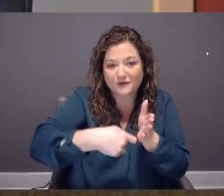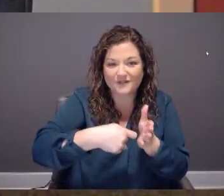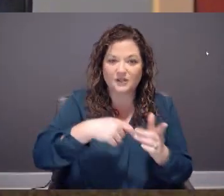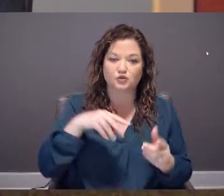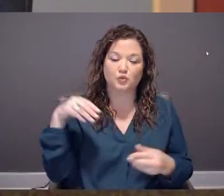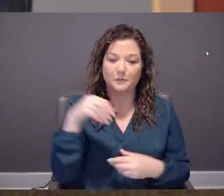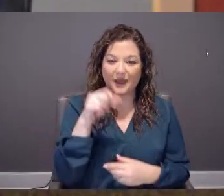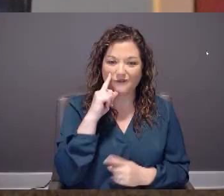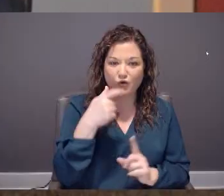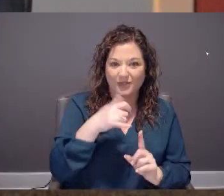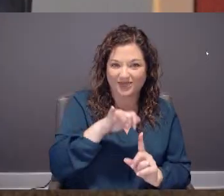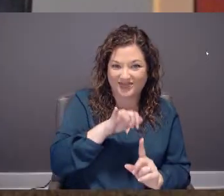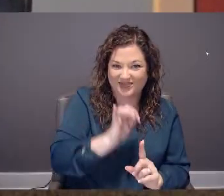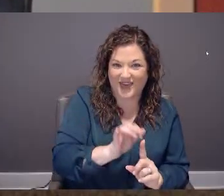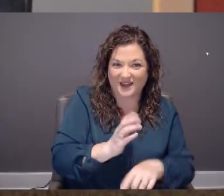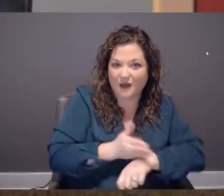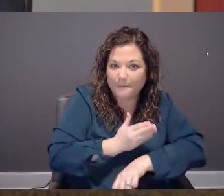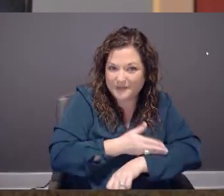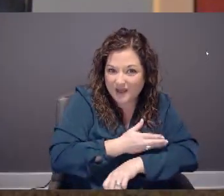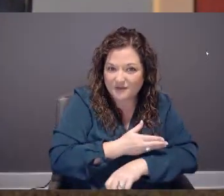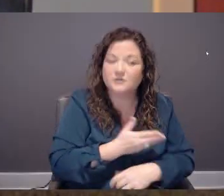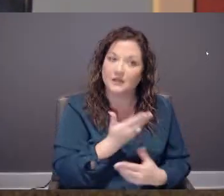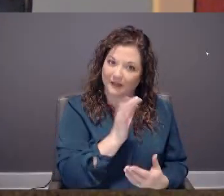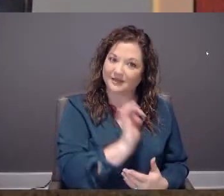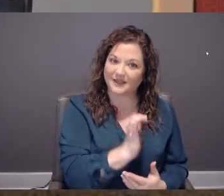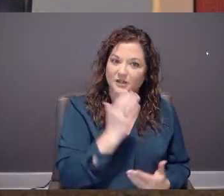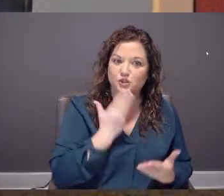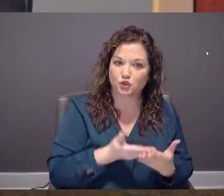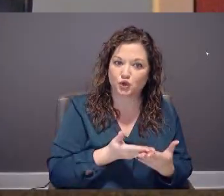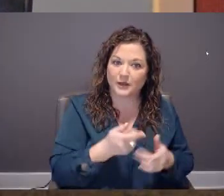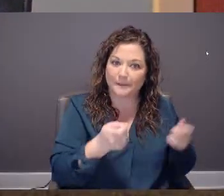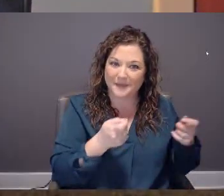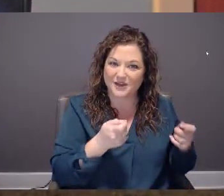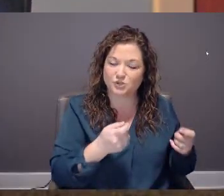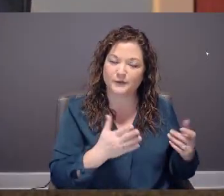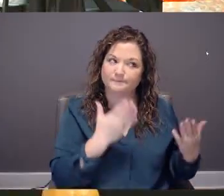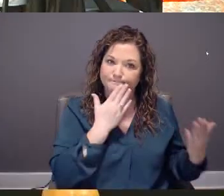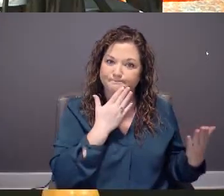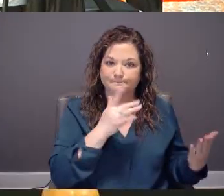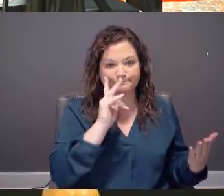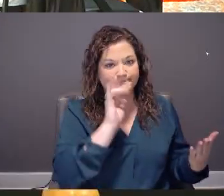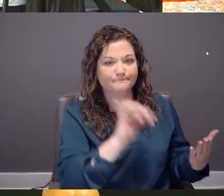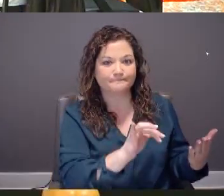So that is good management, and I'm grateful to see that those advances are happening.